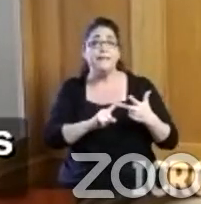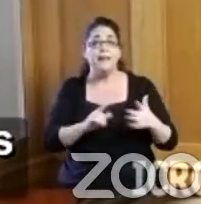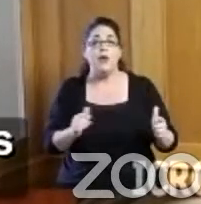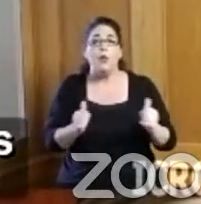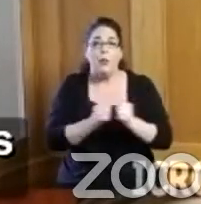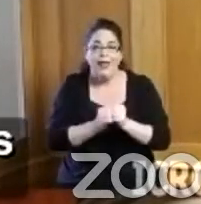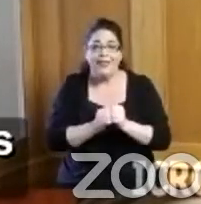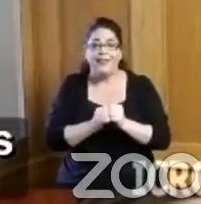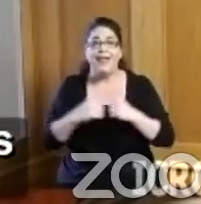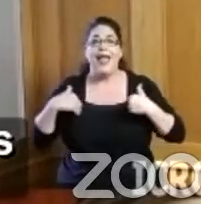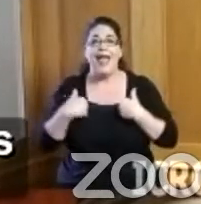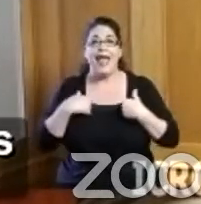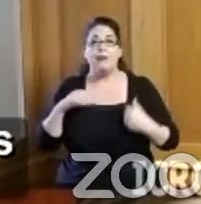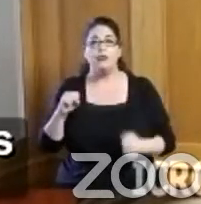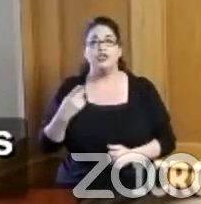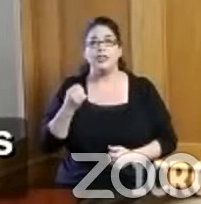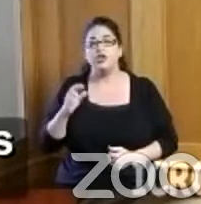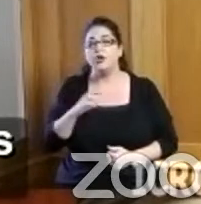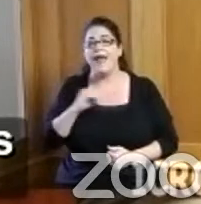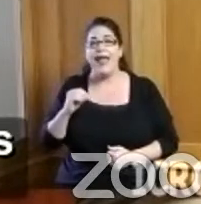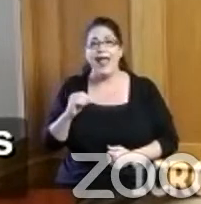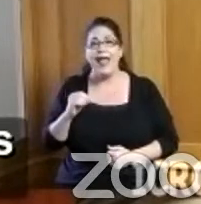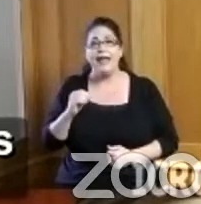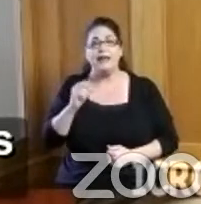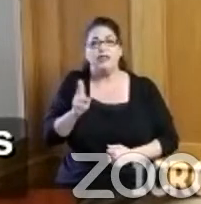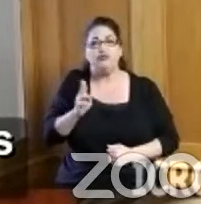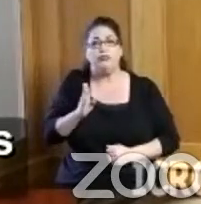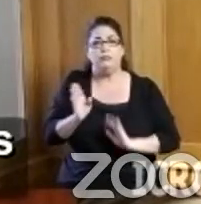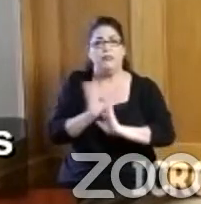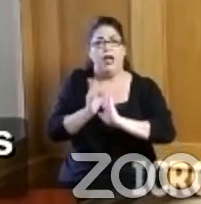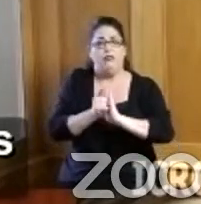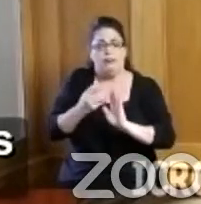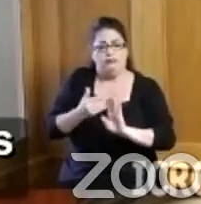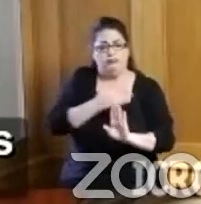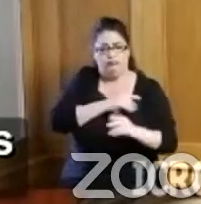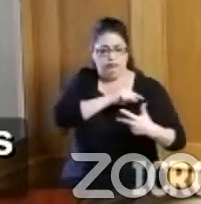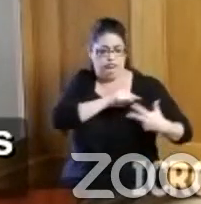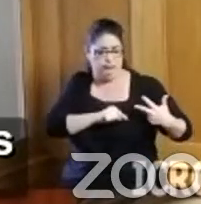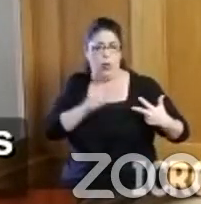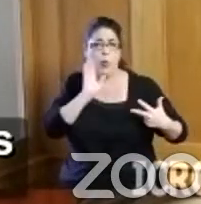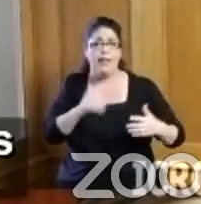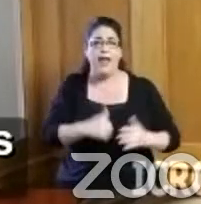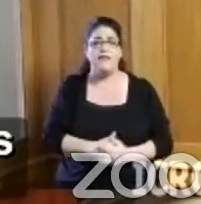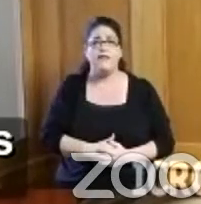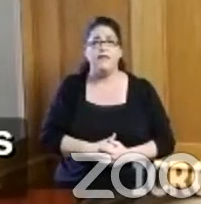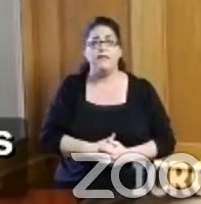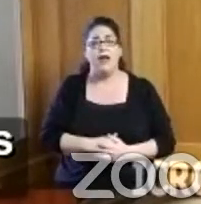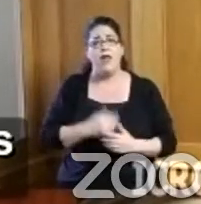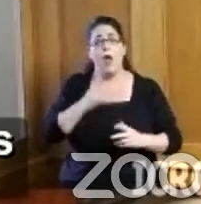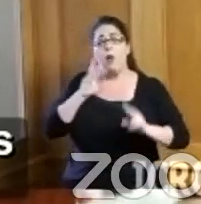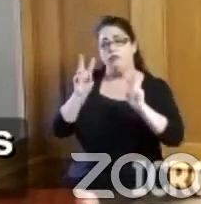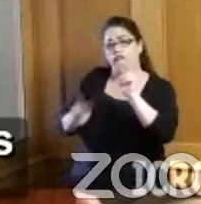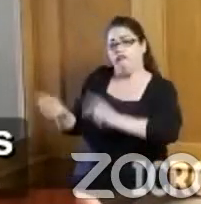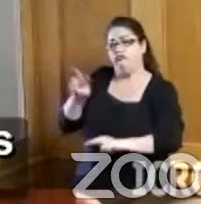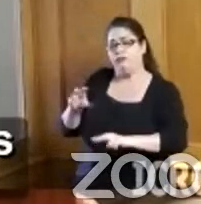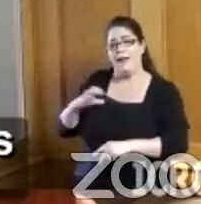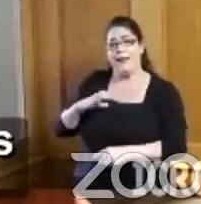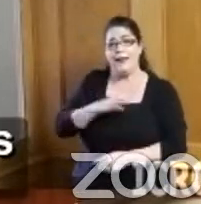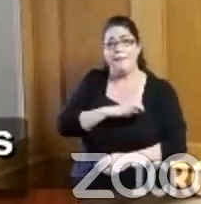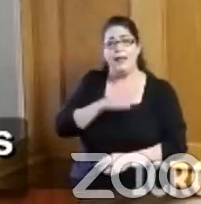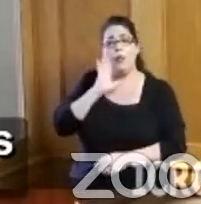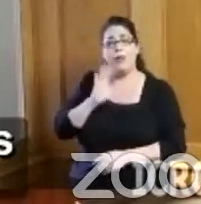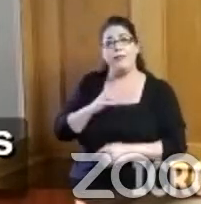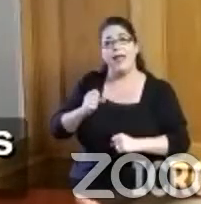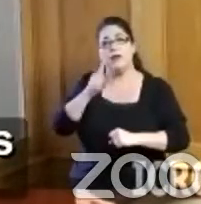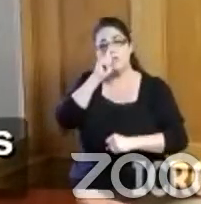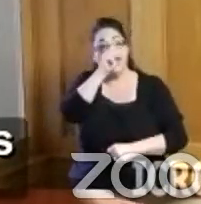animal sheltering and rescue background. This oversight will assure the taxpayer money is spent as it should. This committee will also insulate